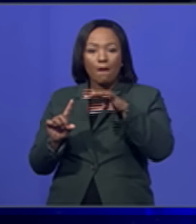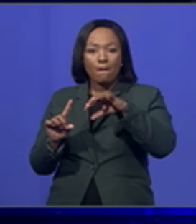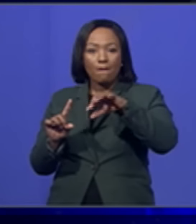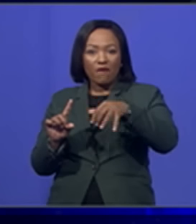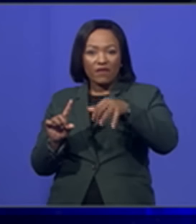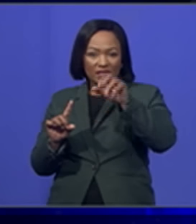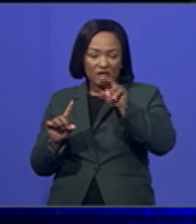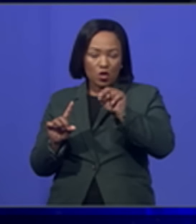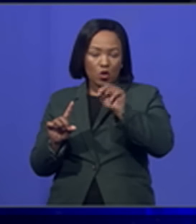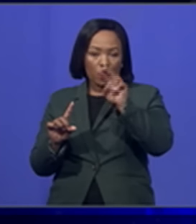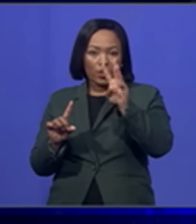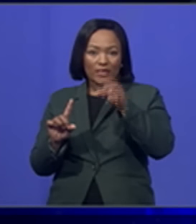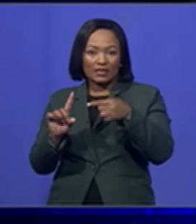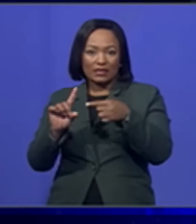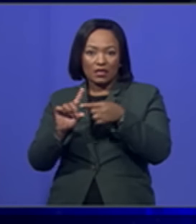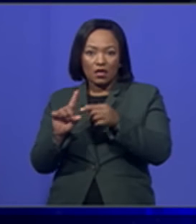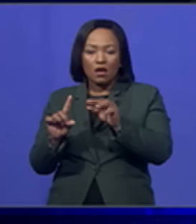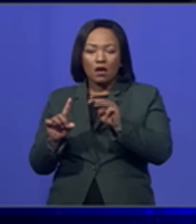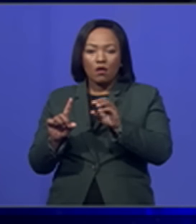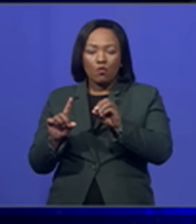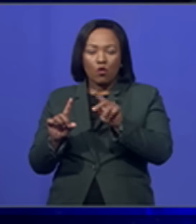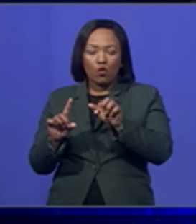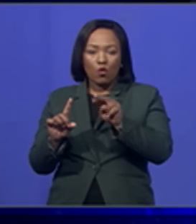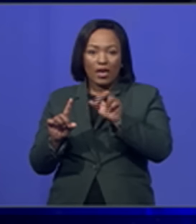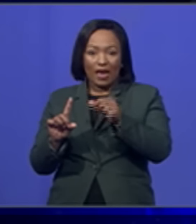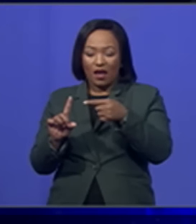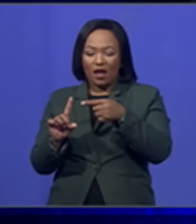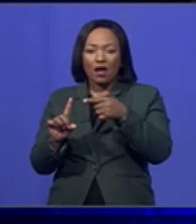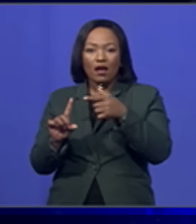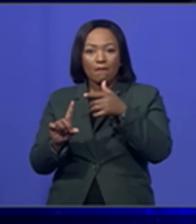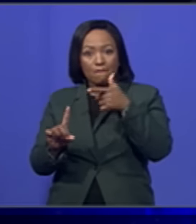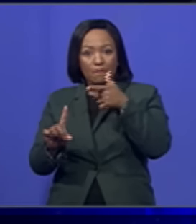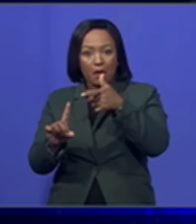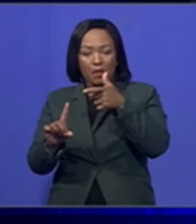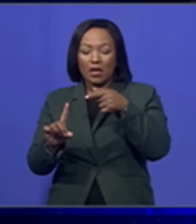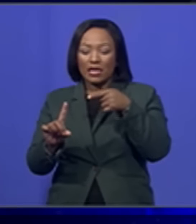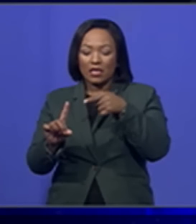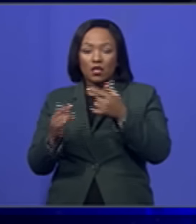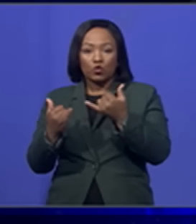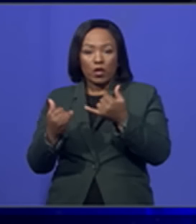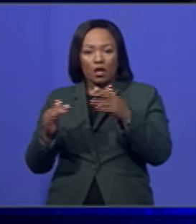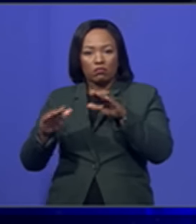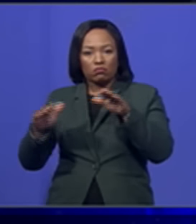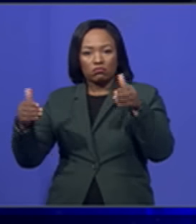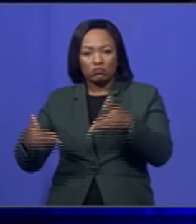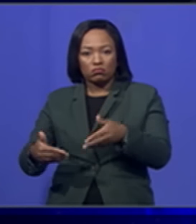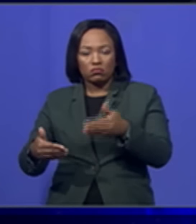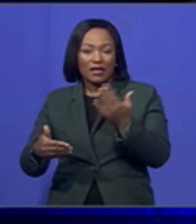e leng Mokoena Letsie ya bolokilweng ka jeno Potchefstroom o bolailwe beke e fetileng ka uthungwa.